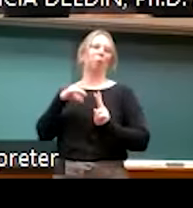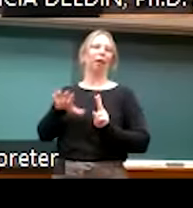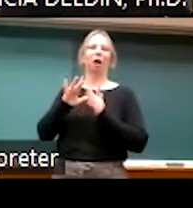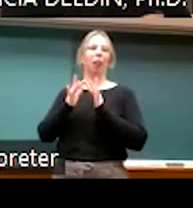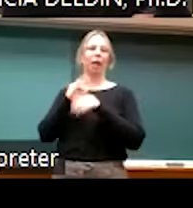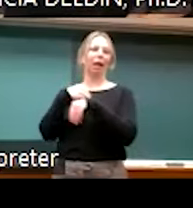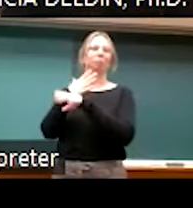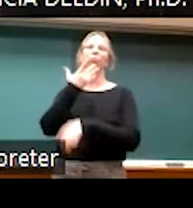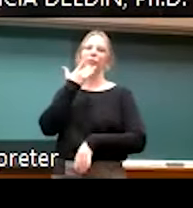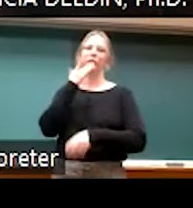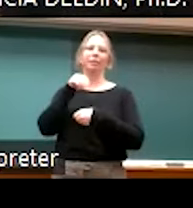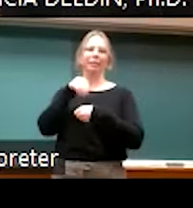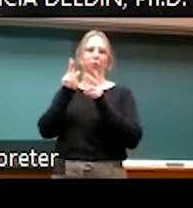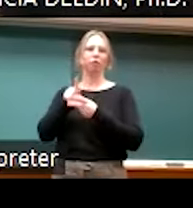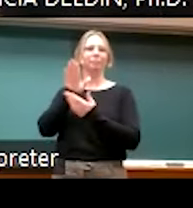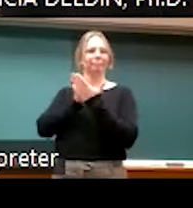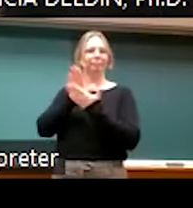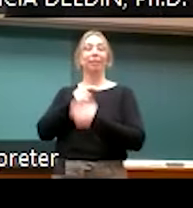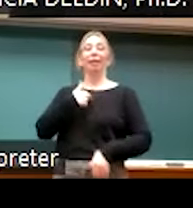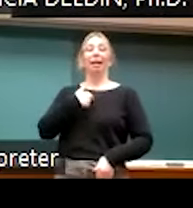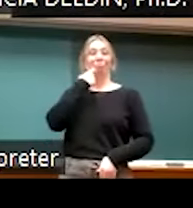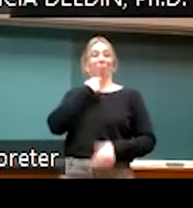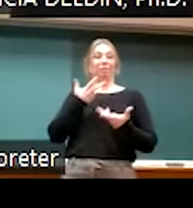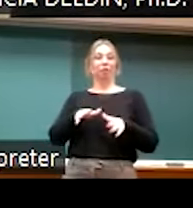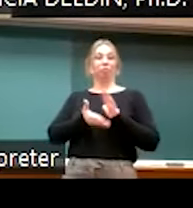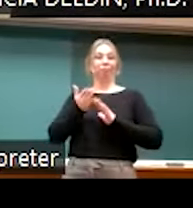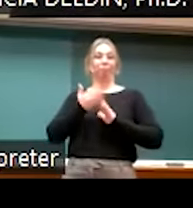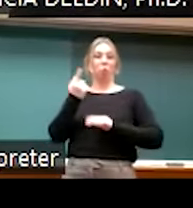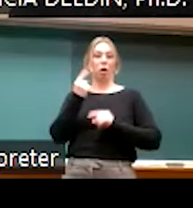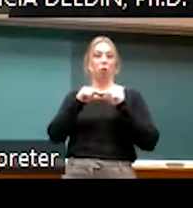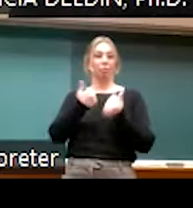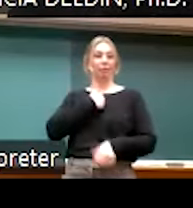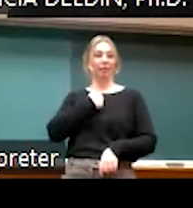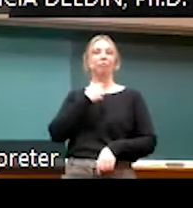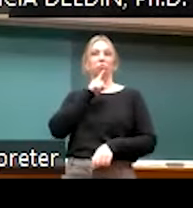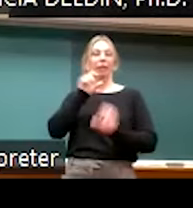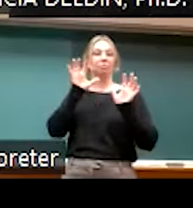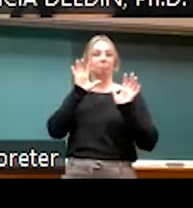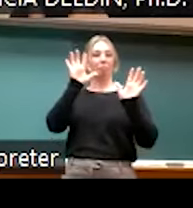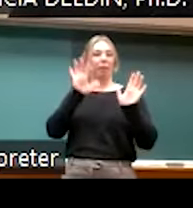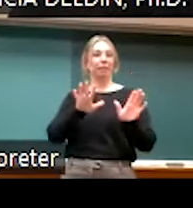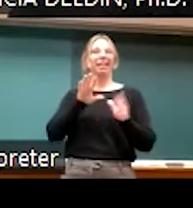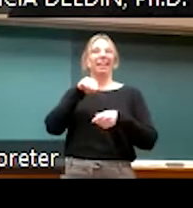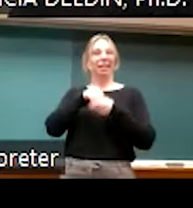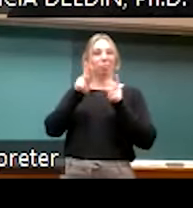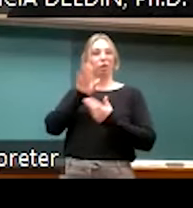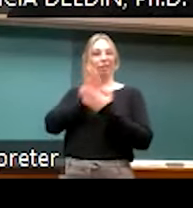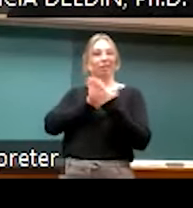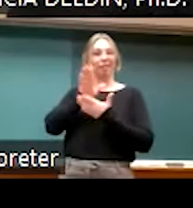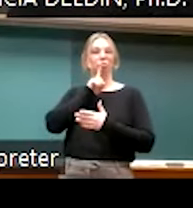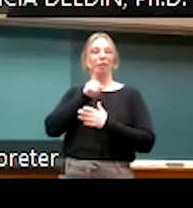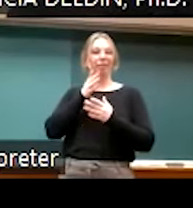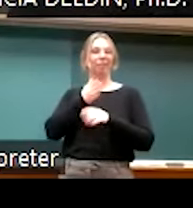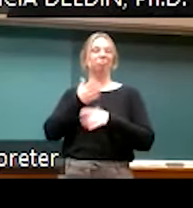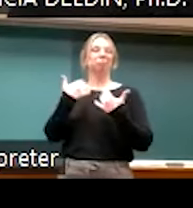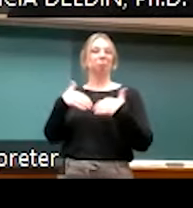I just actually finished running a group myself and it was really pretty amazing. They got a lot out of it in person because their number one negative emotion in